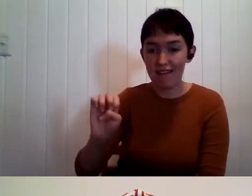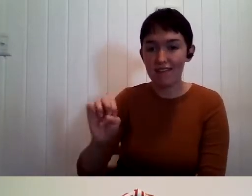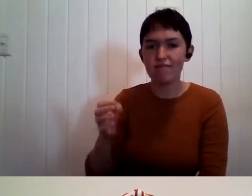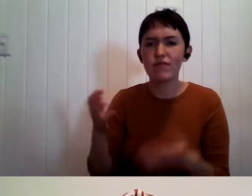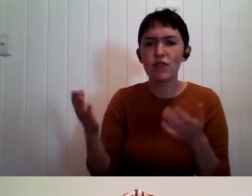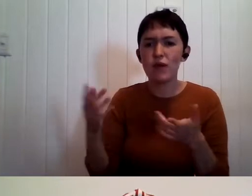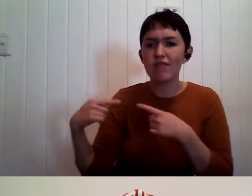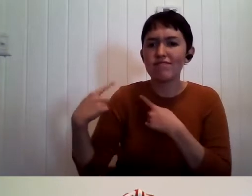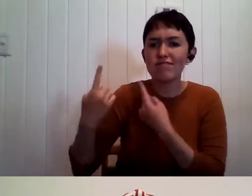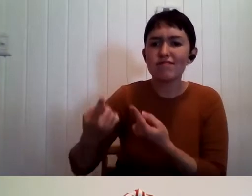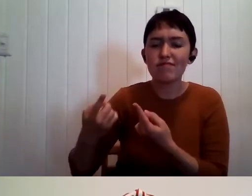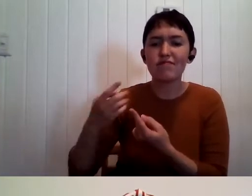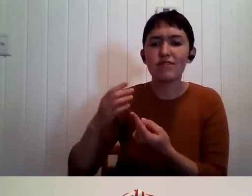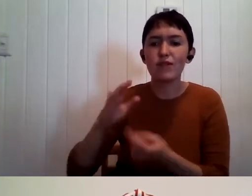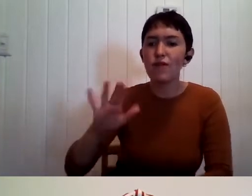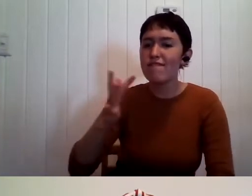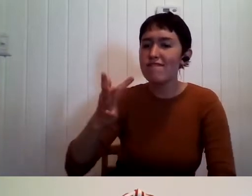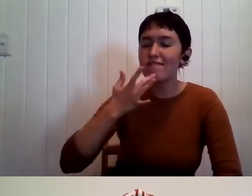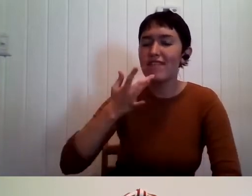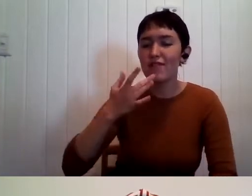favorite moment in your career?